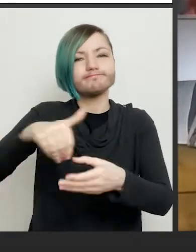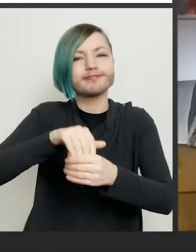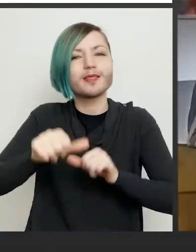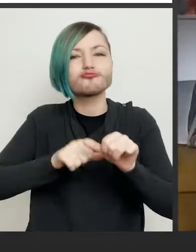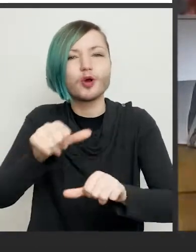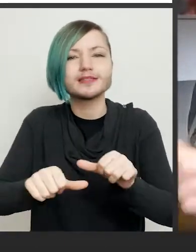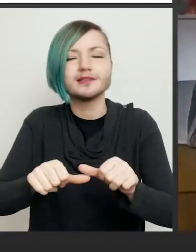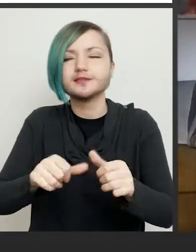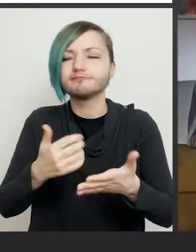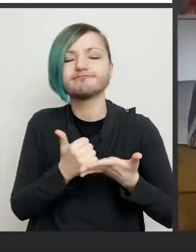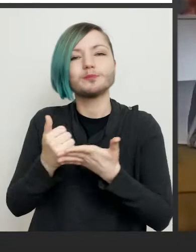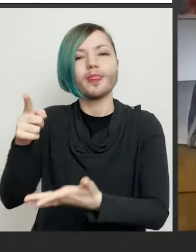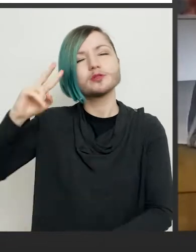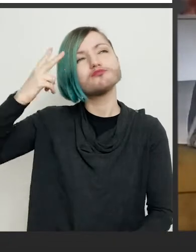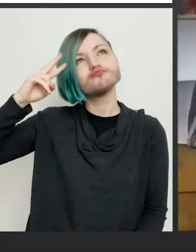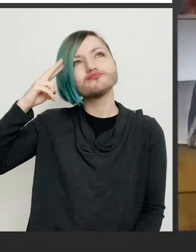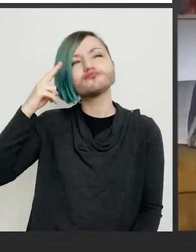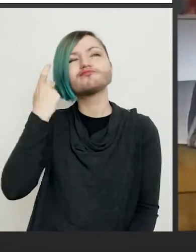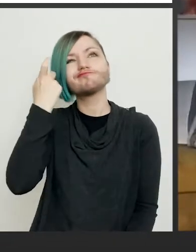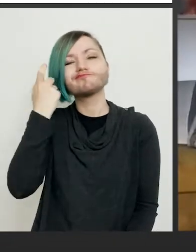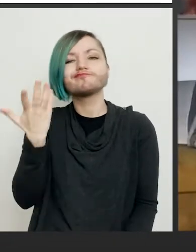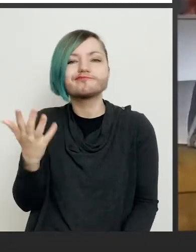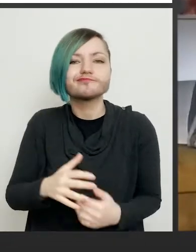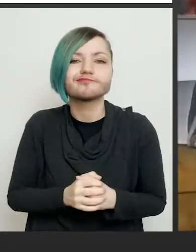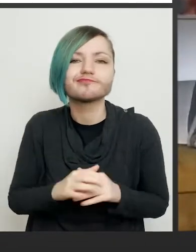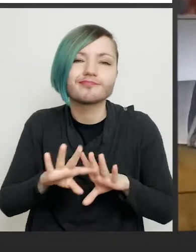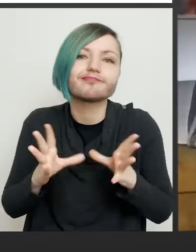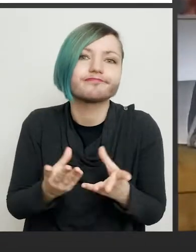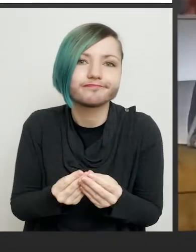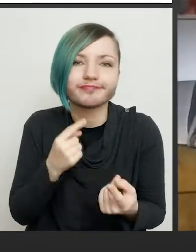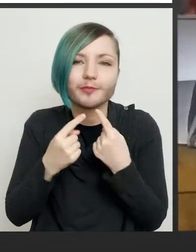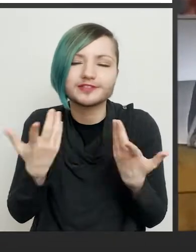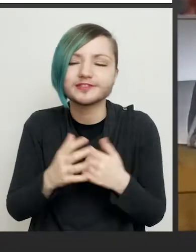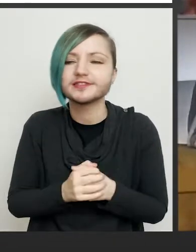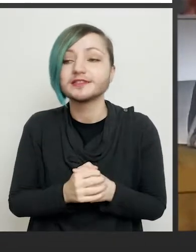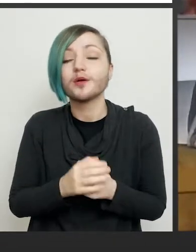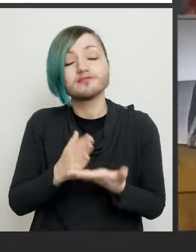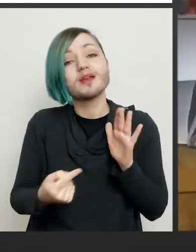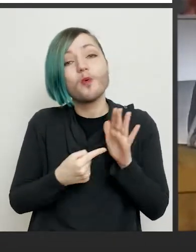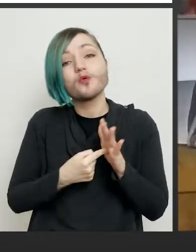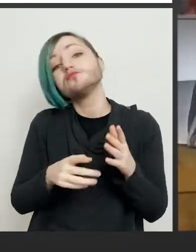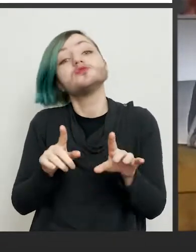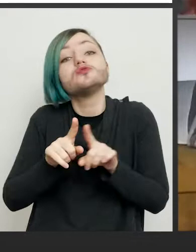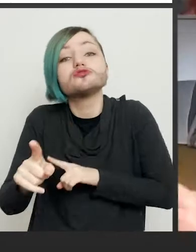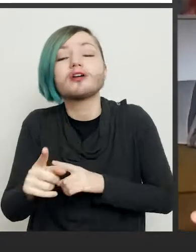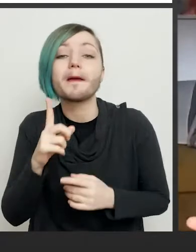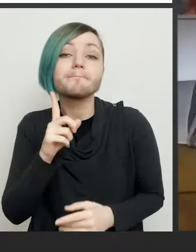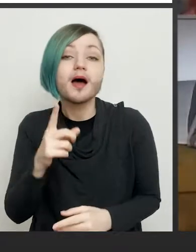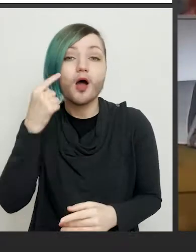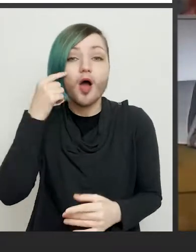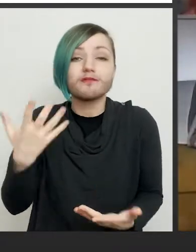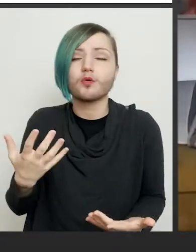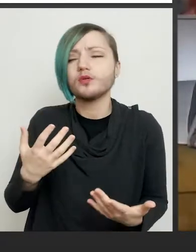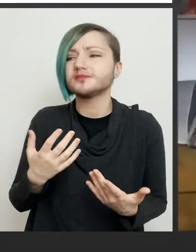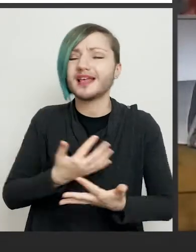sort of process the whole thing. And yeah, so I think it's really important to try to have these things. But of course, people